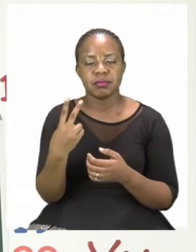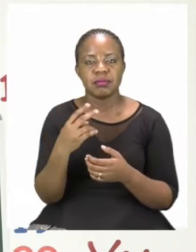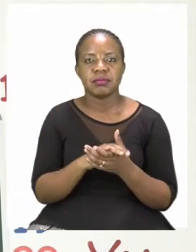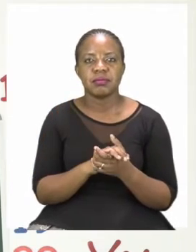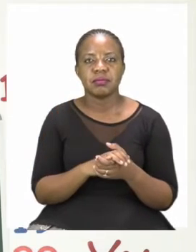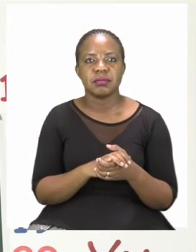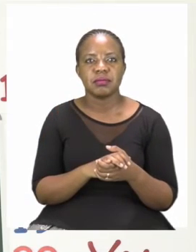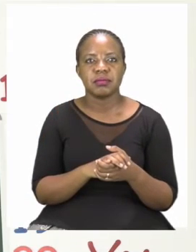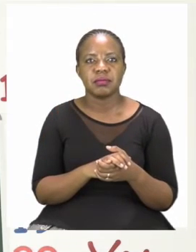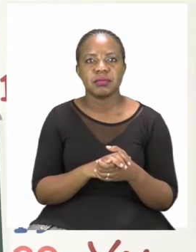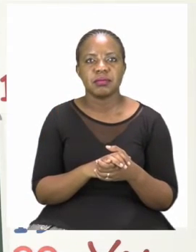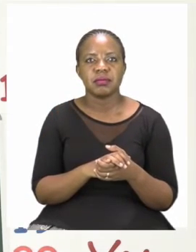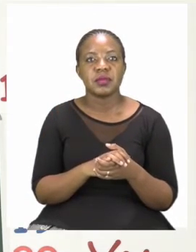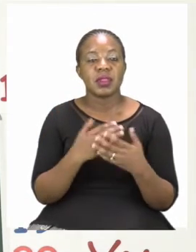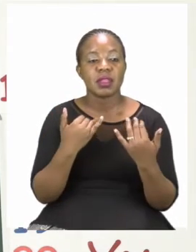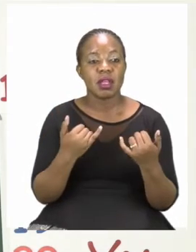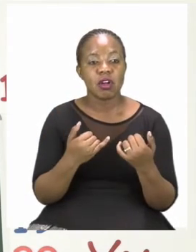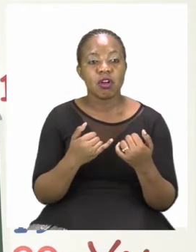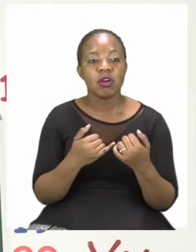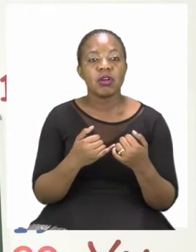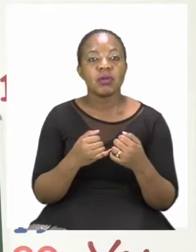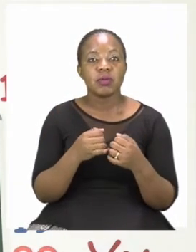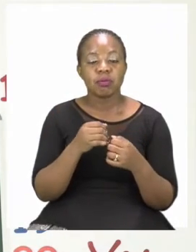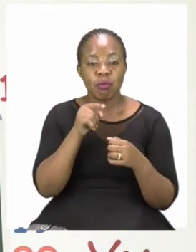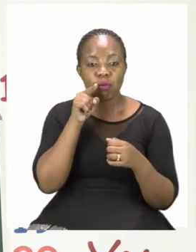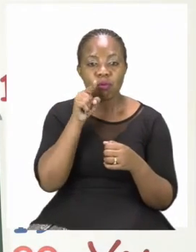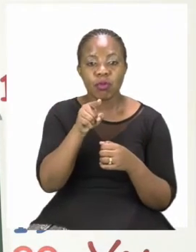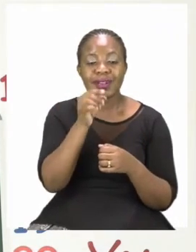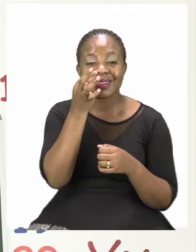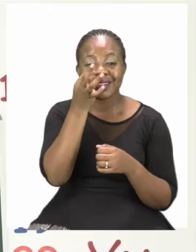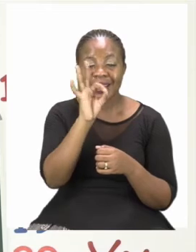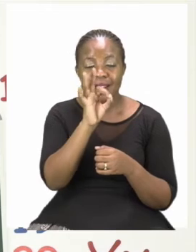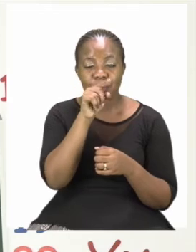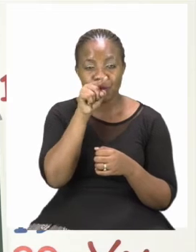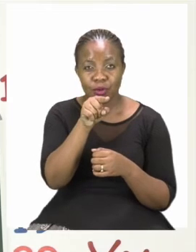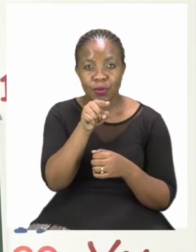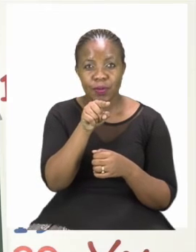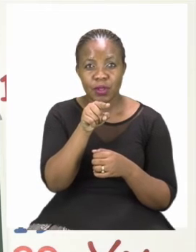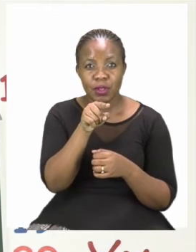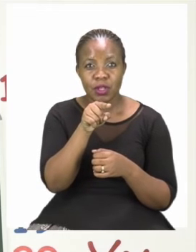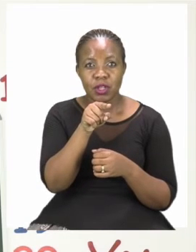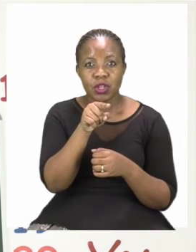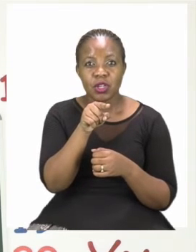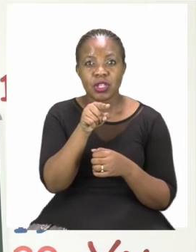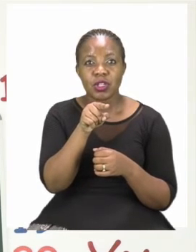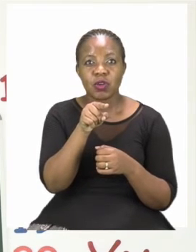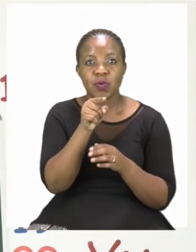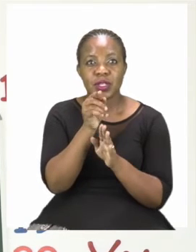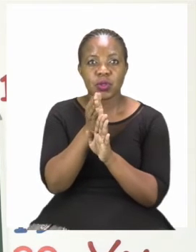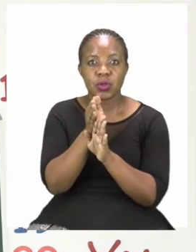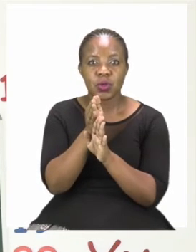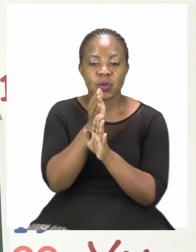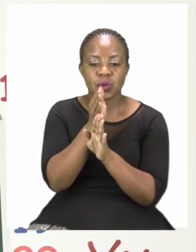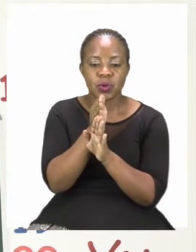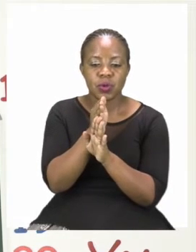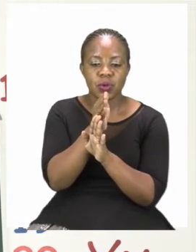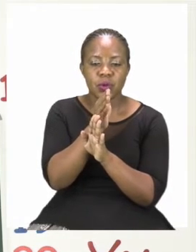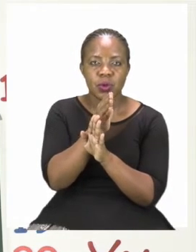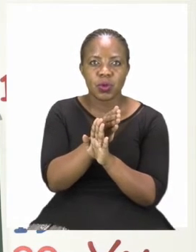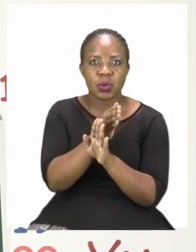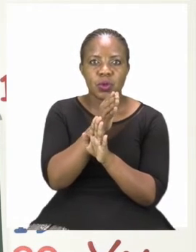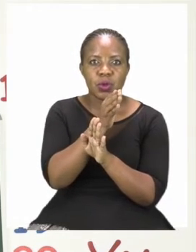Now the rest of them you can try by yourself, and make sure that if you don't know, it's okay to ask the adult that you are